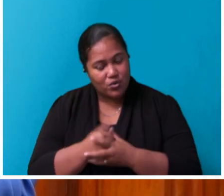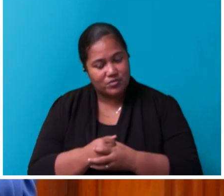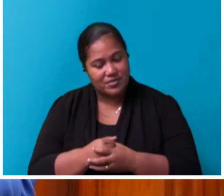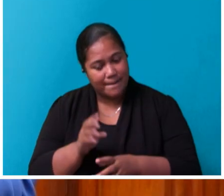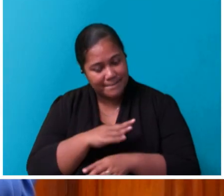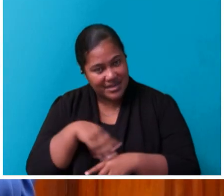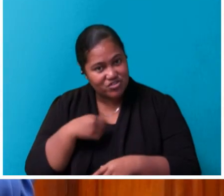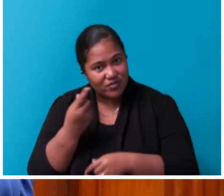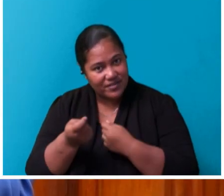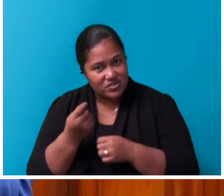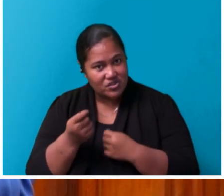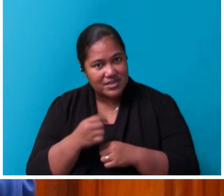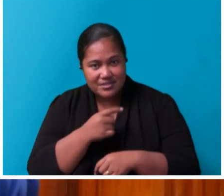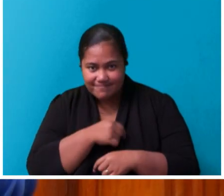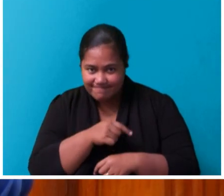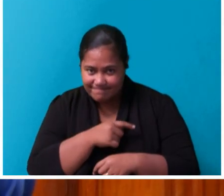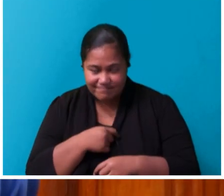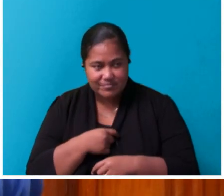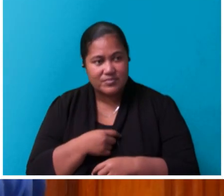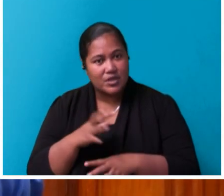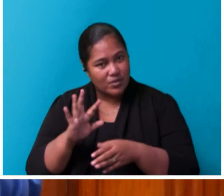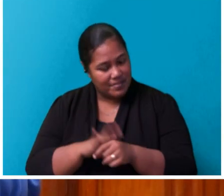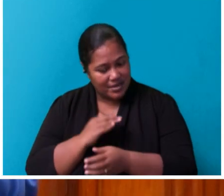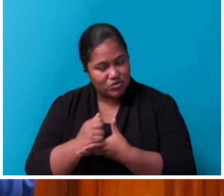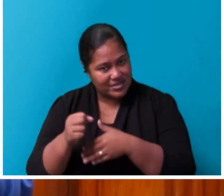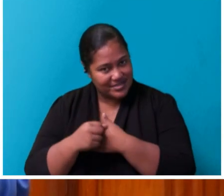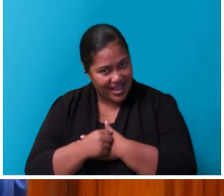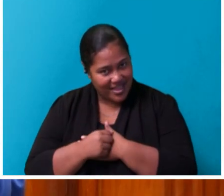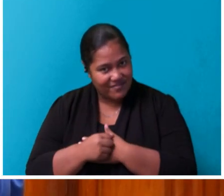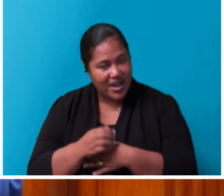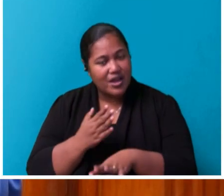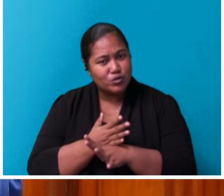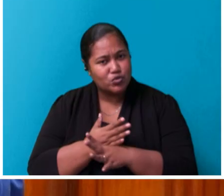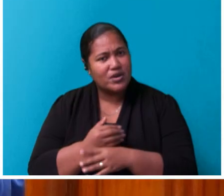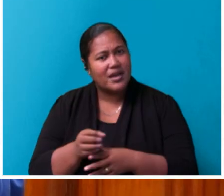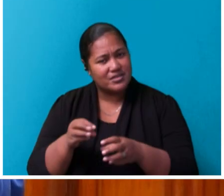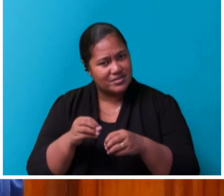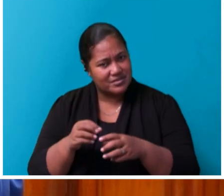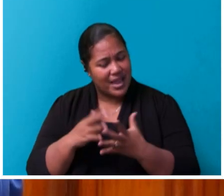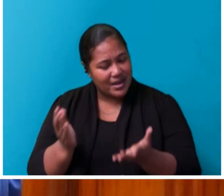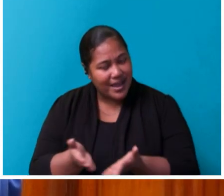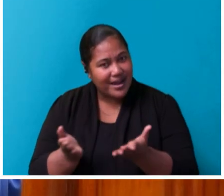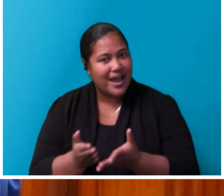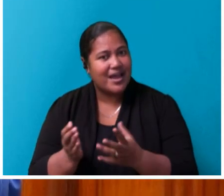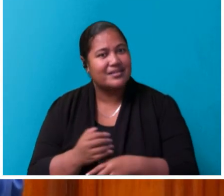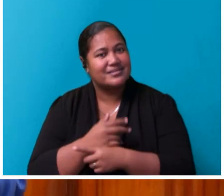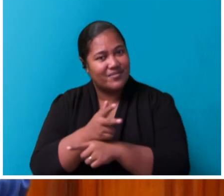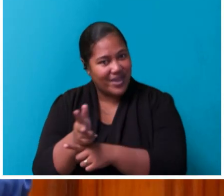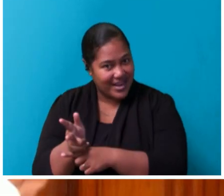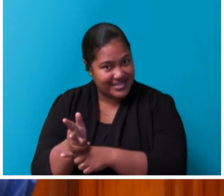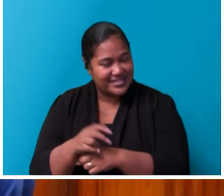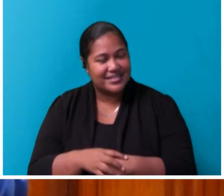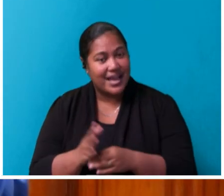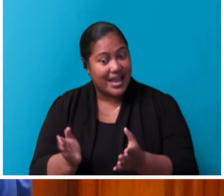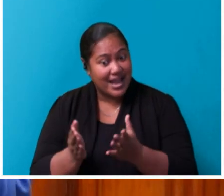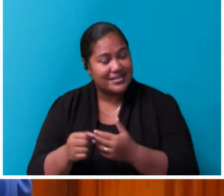commitment to safeguarding Fiji's valuable tuna stocks and resources through enhanced surveillance and to ensuring the dignity and rights of